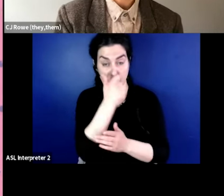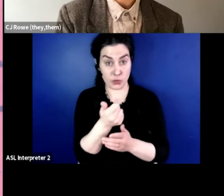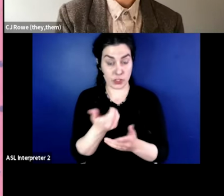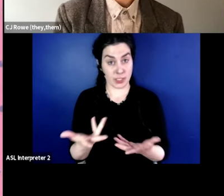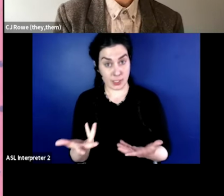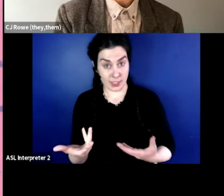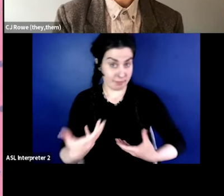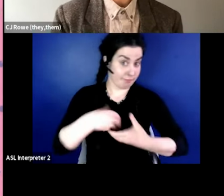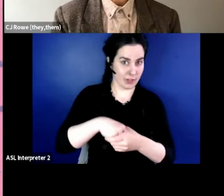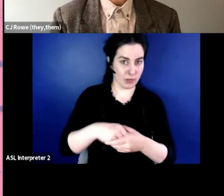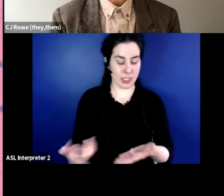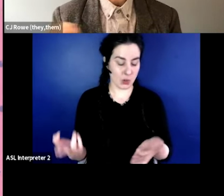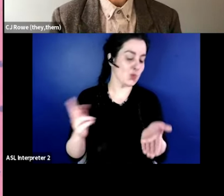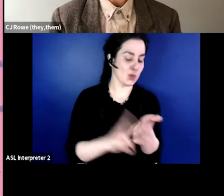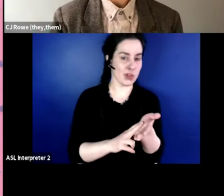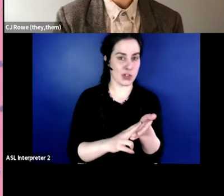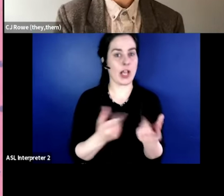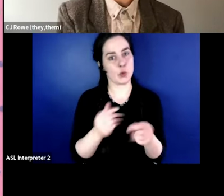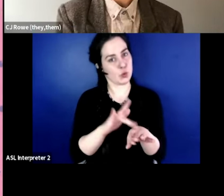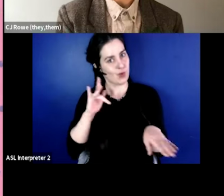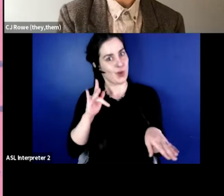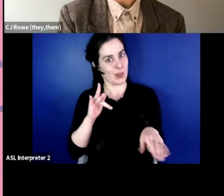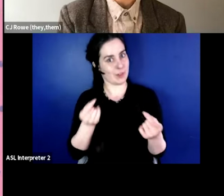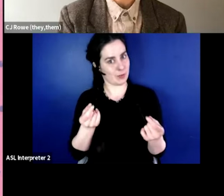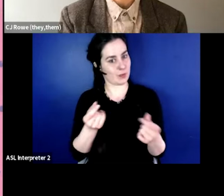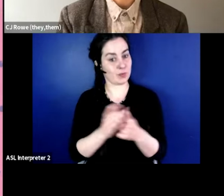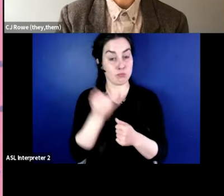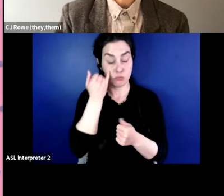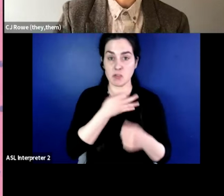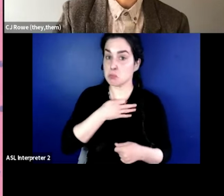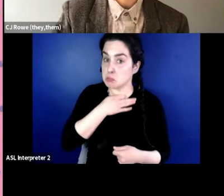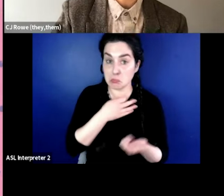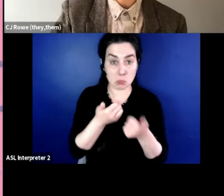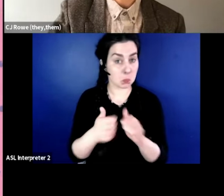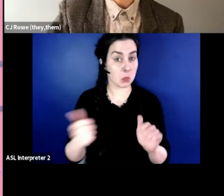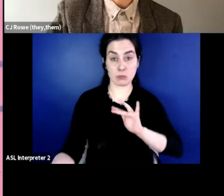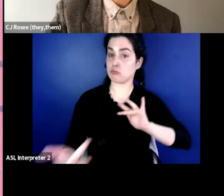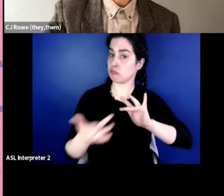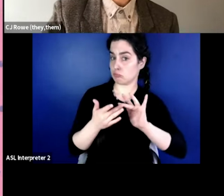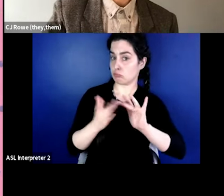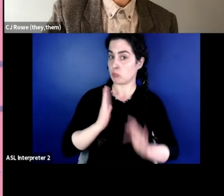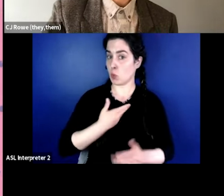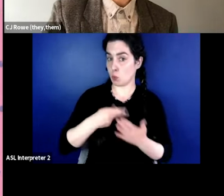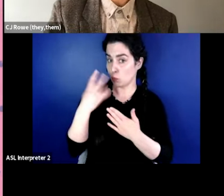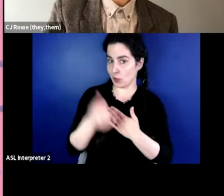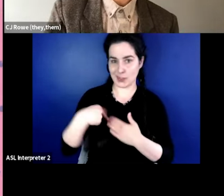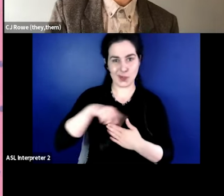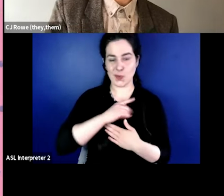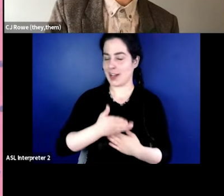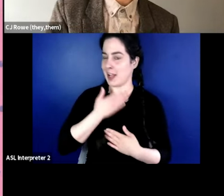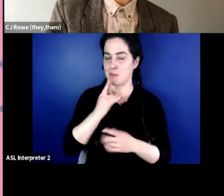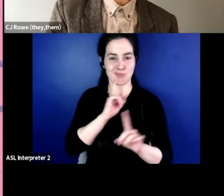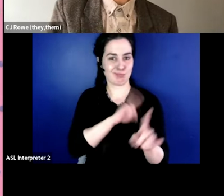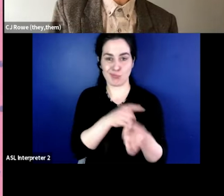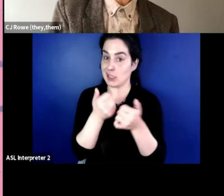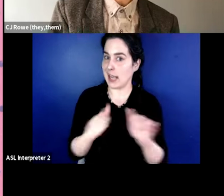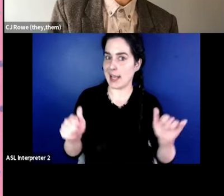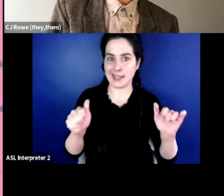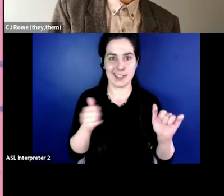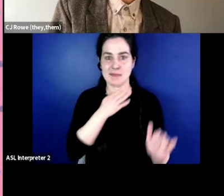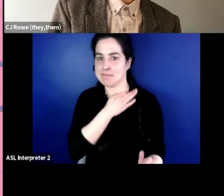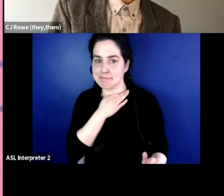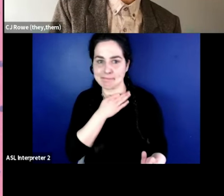early. If you have any questions, please reach out to the project. We're happy to answer anything that may come